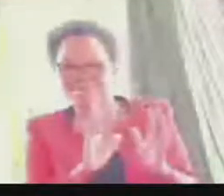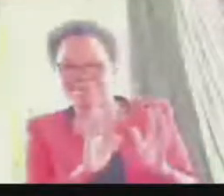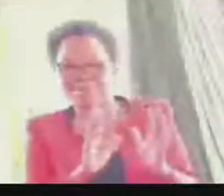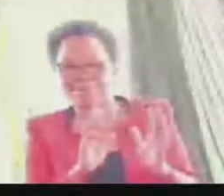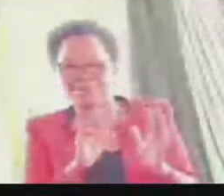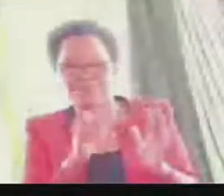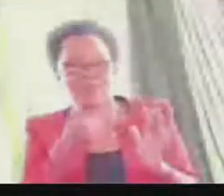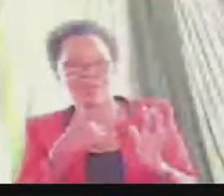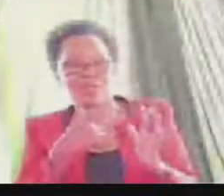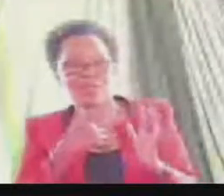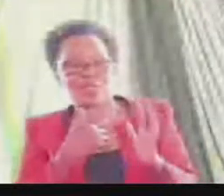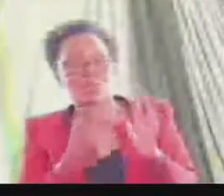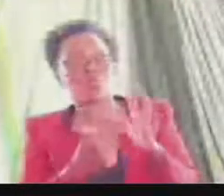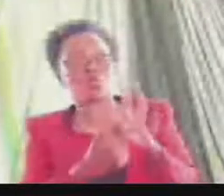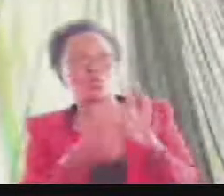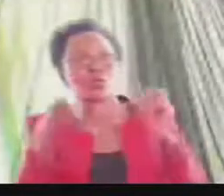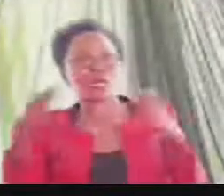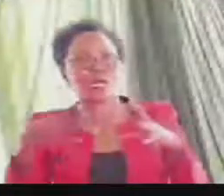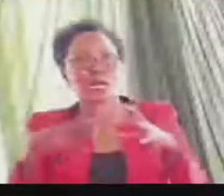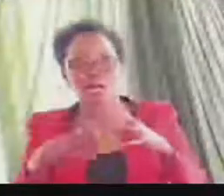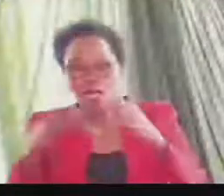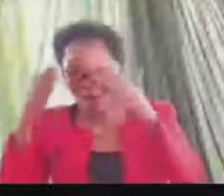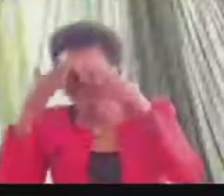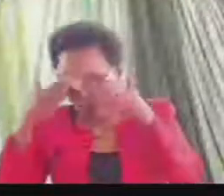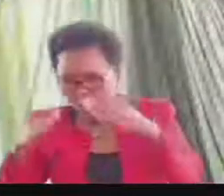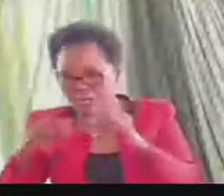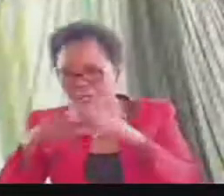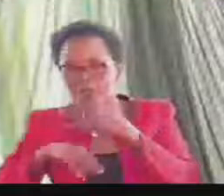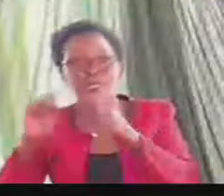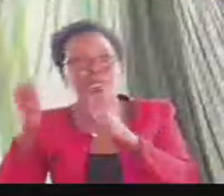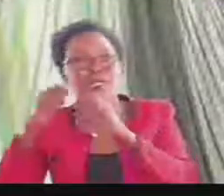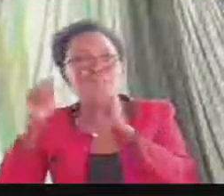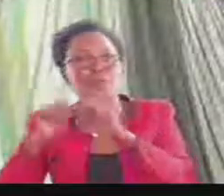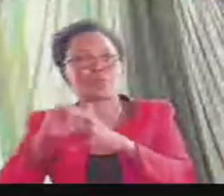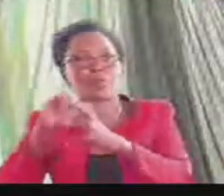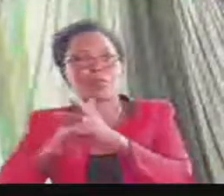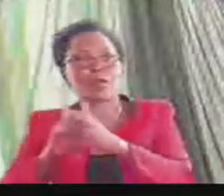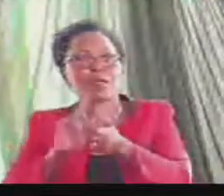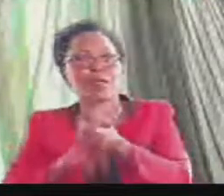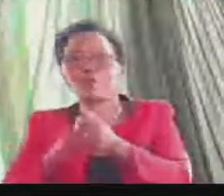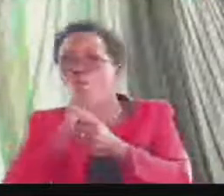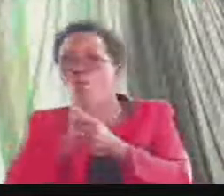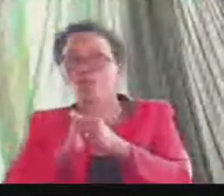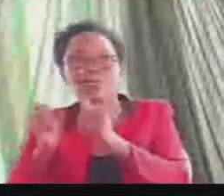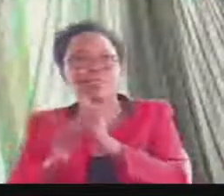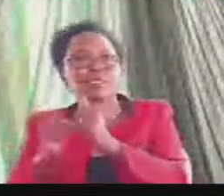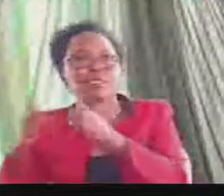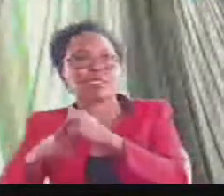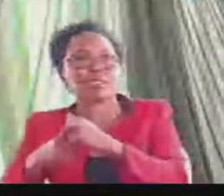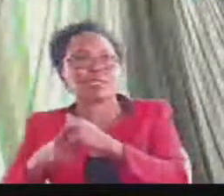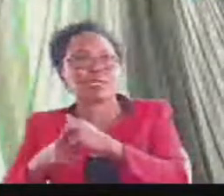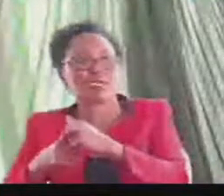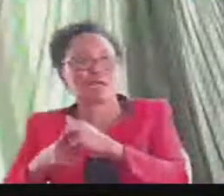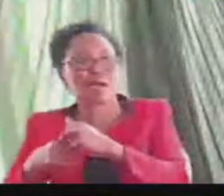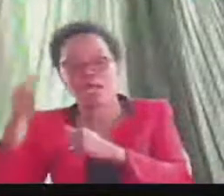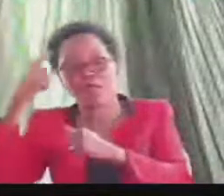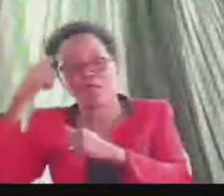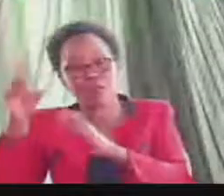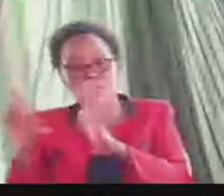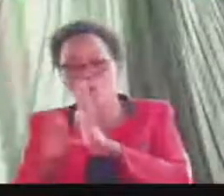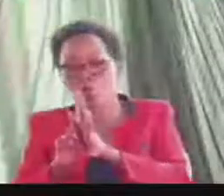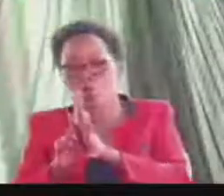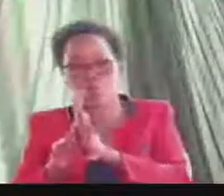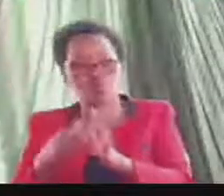that Muslims in Kenya can marry at 16, and I don't think that is the intention of the law. Okay,